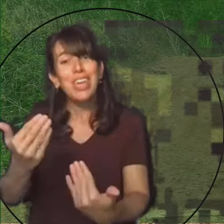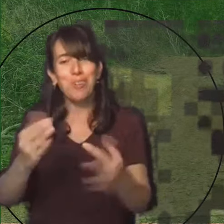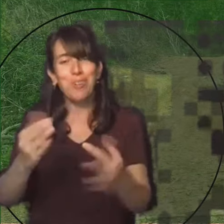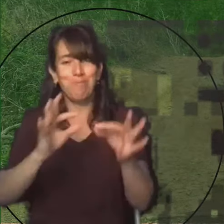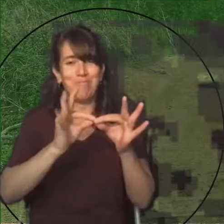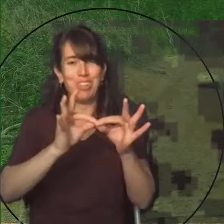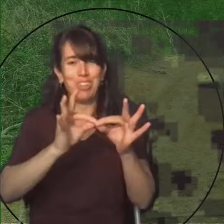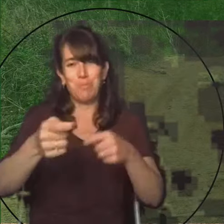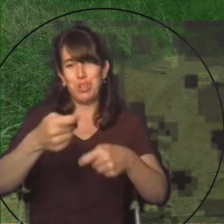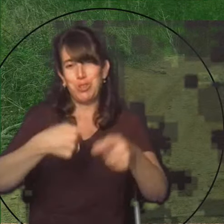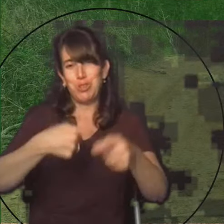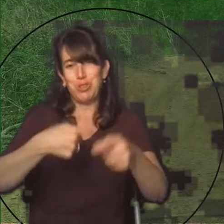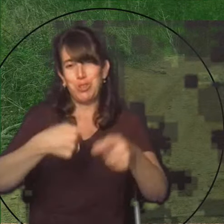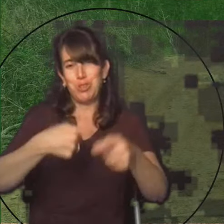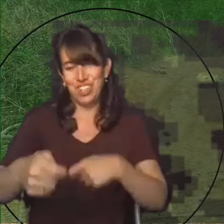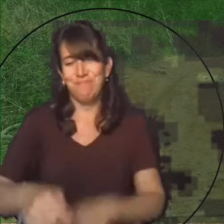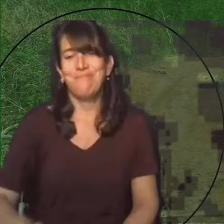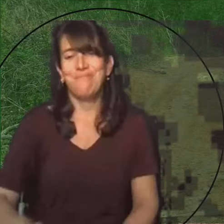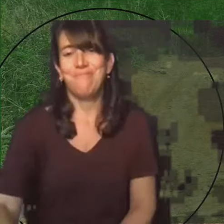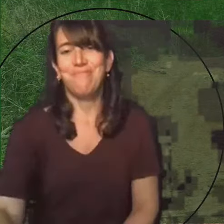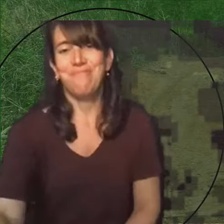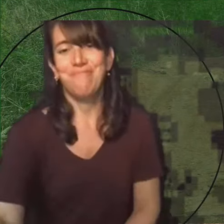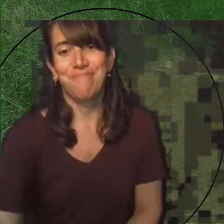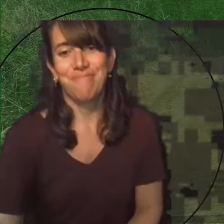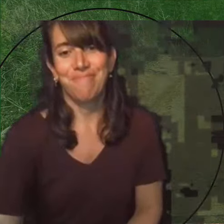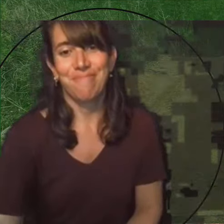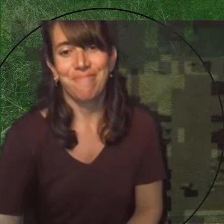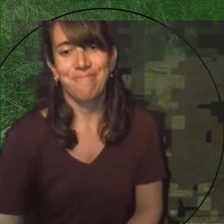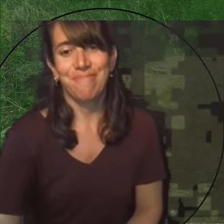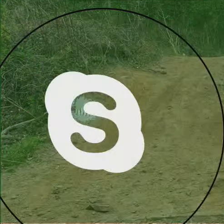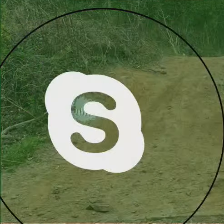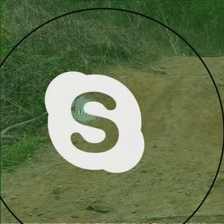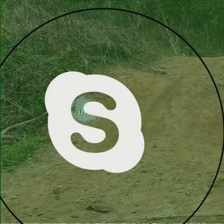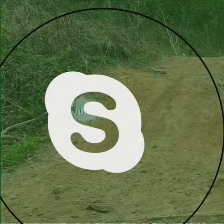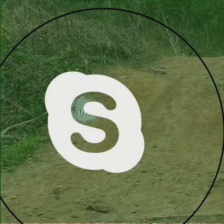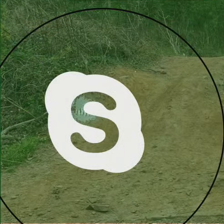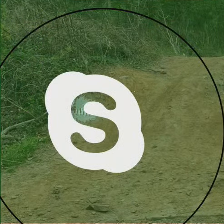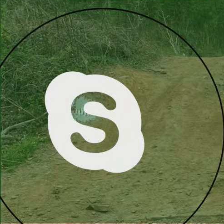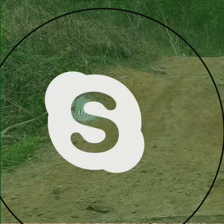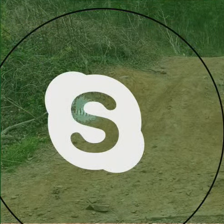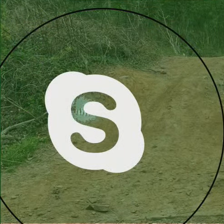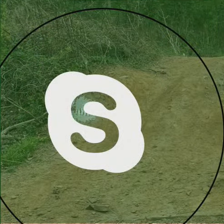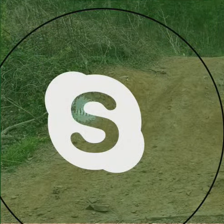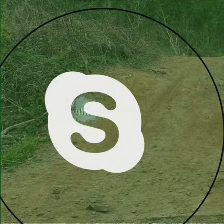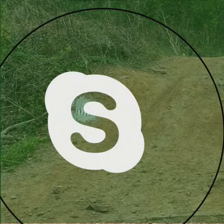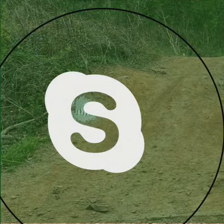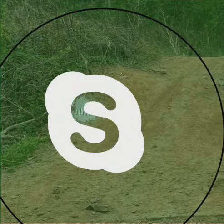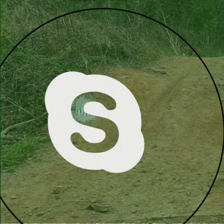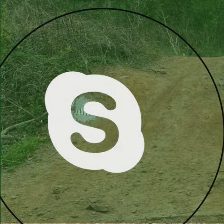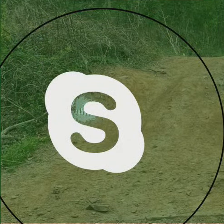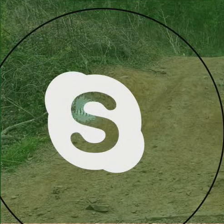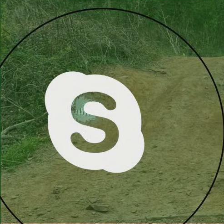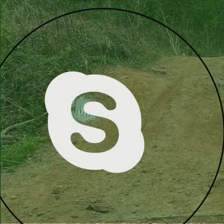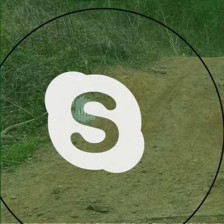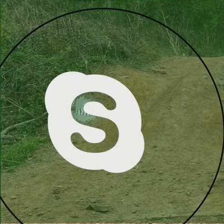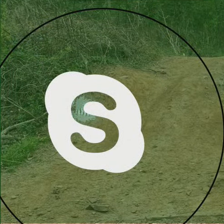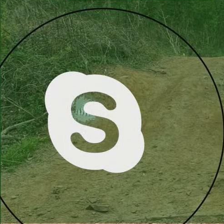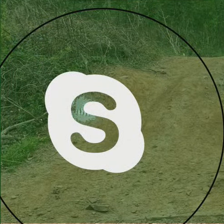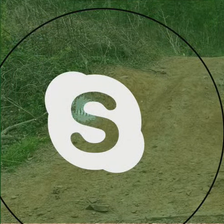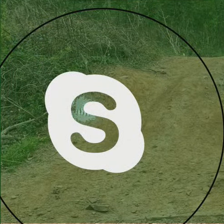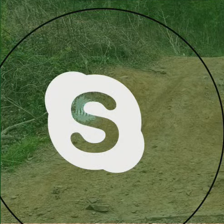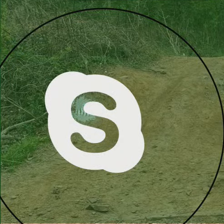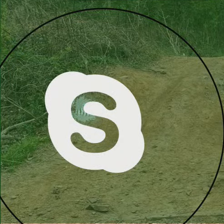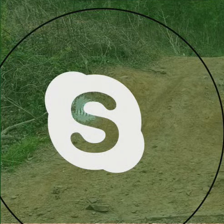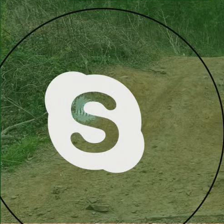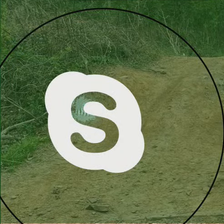Thank you so much, Atara. That was so immensely helpful, and really appreciate that idea that we know we do risky